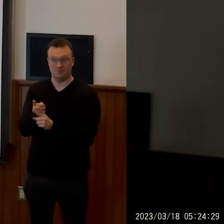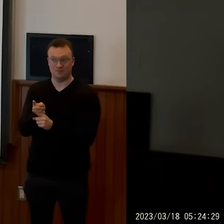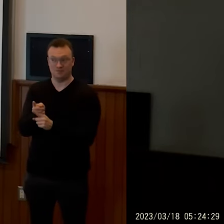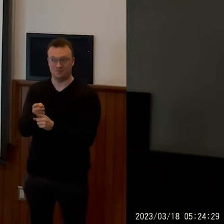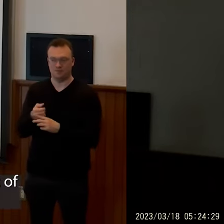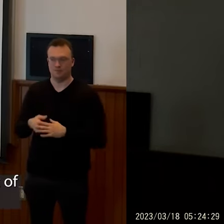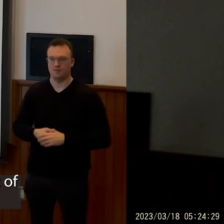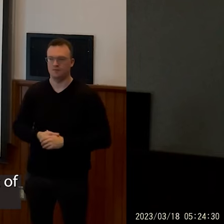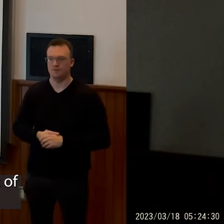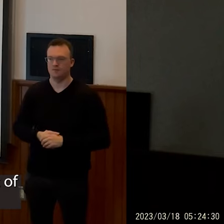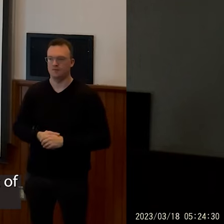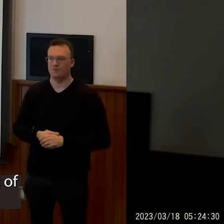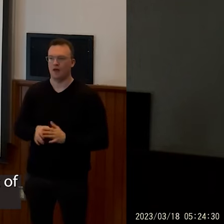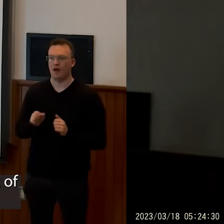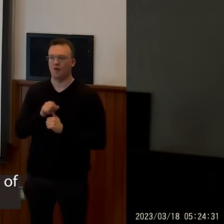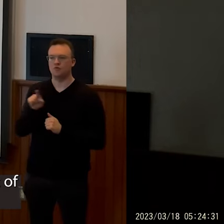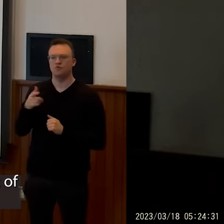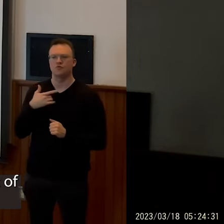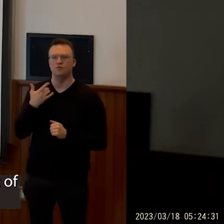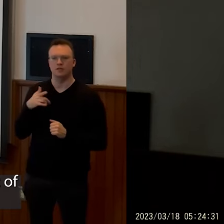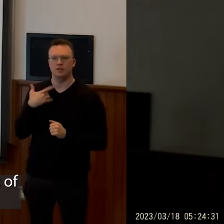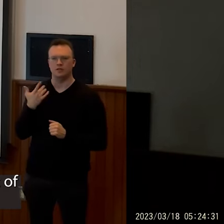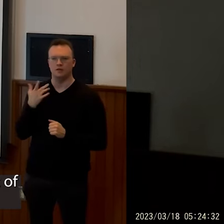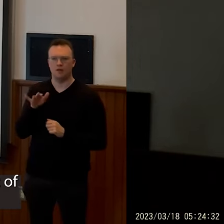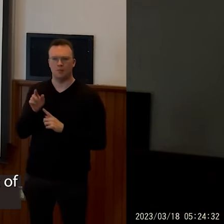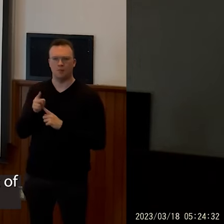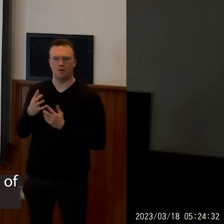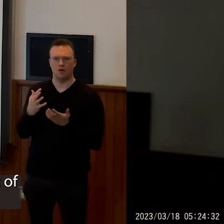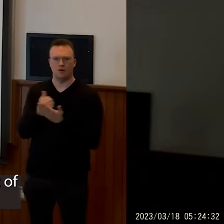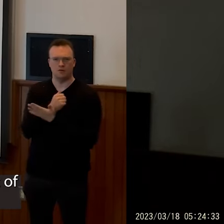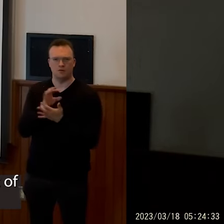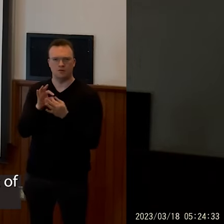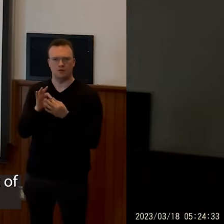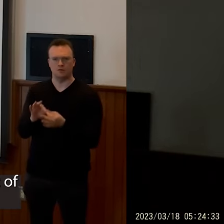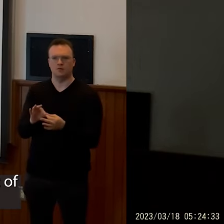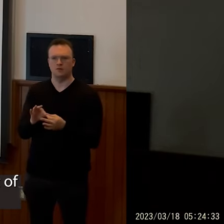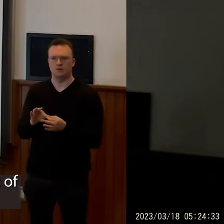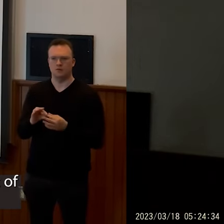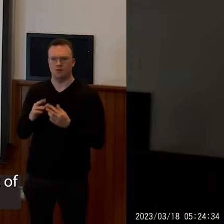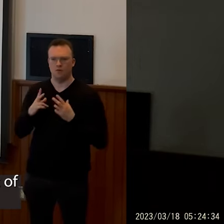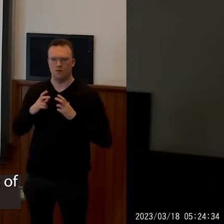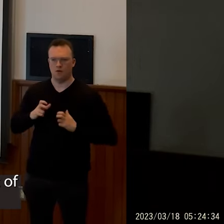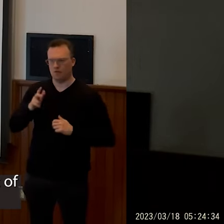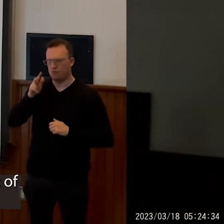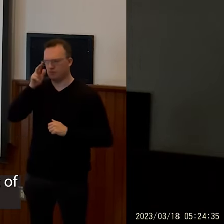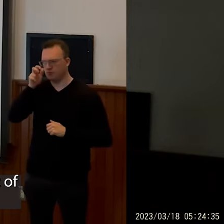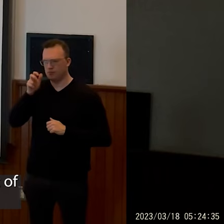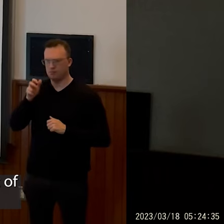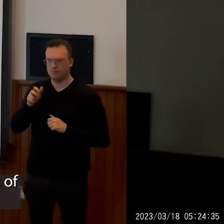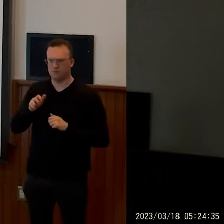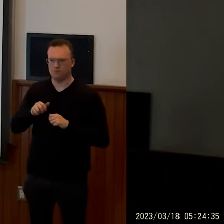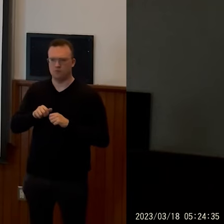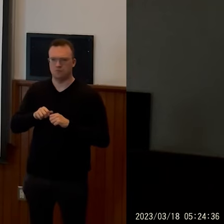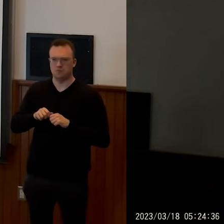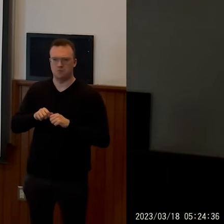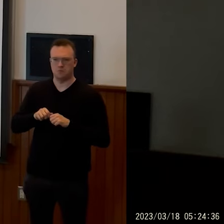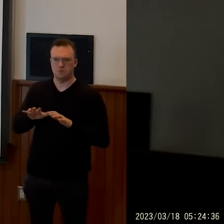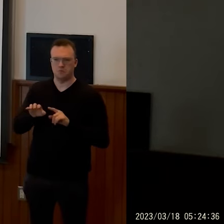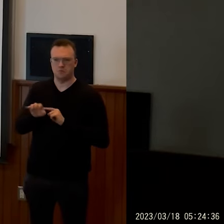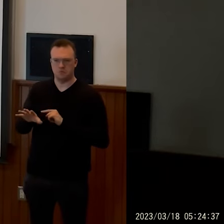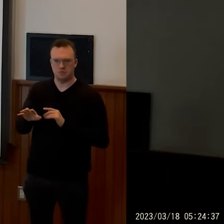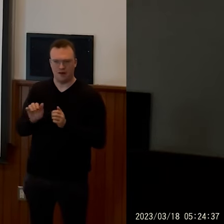Right? How did you feel in that moment of orgasm, ejaculation?